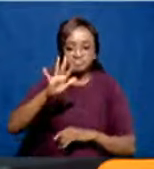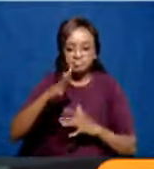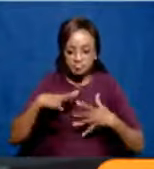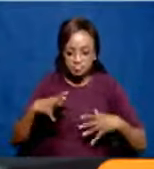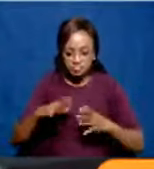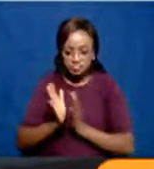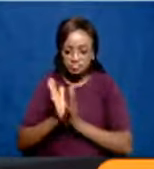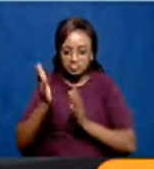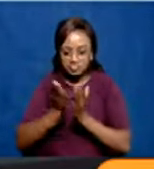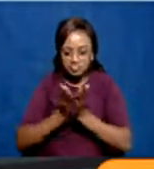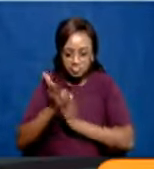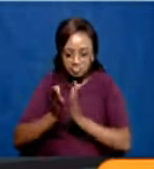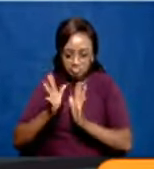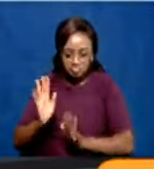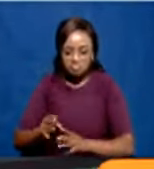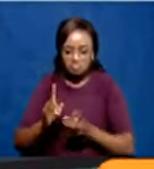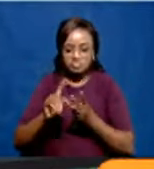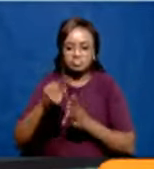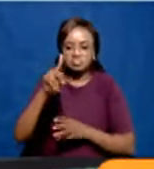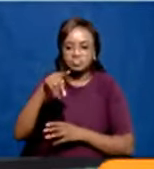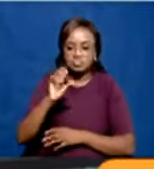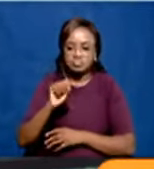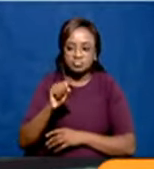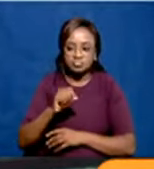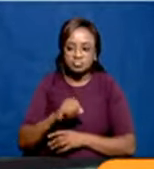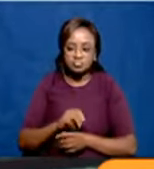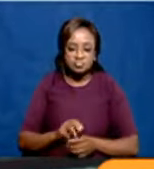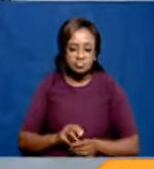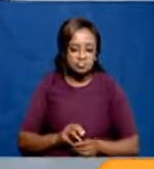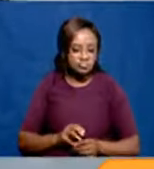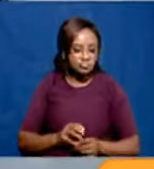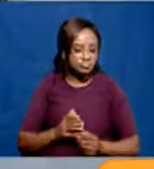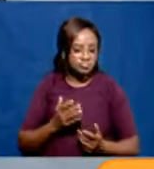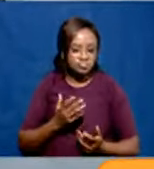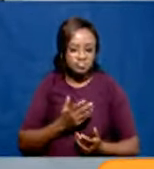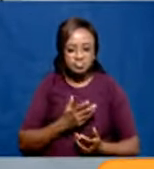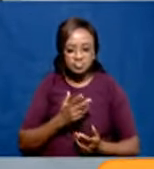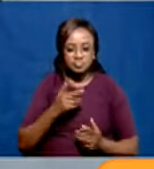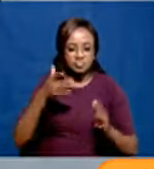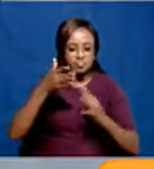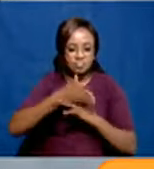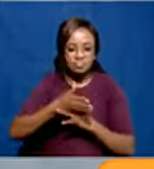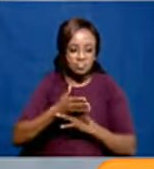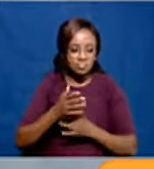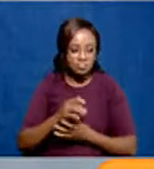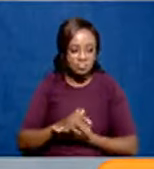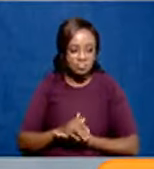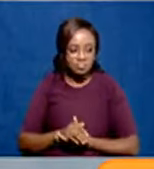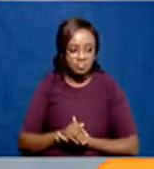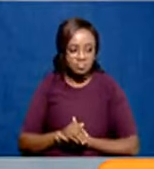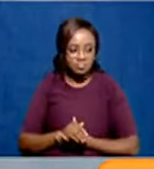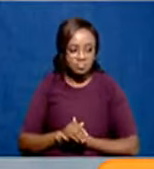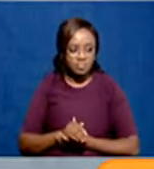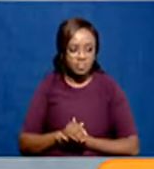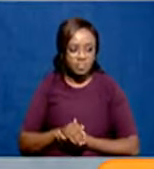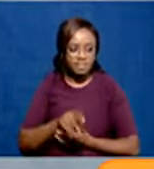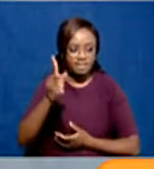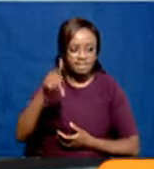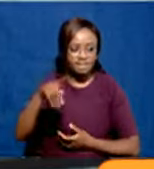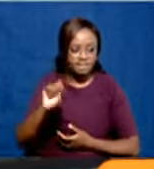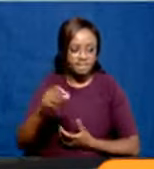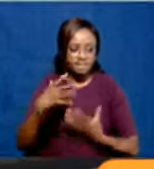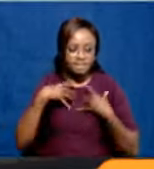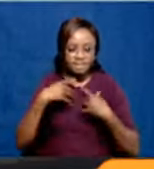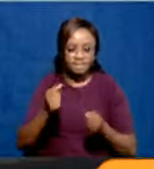public servants. The PS Health. Presidential appointee and chair. It's his closing remarks now. The PS Health, the PS